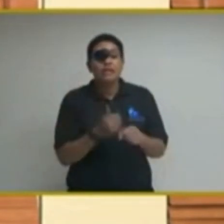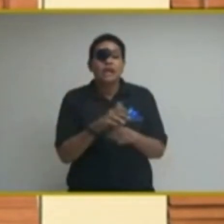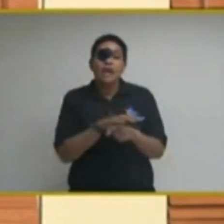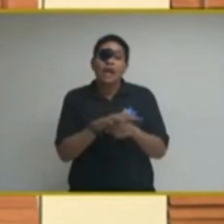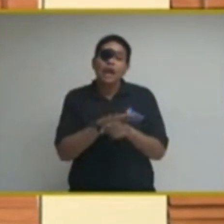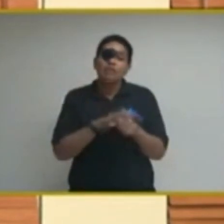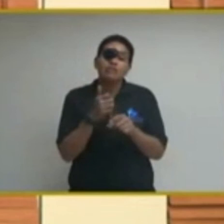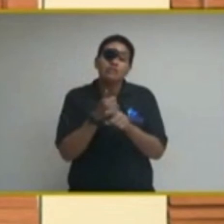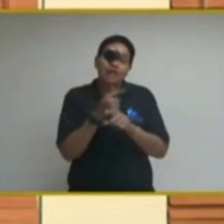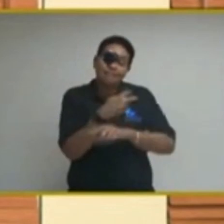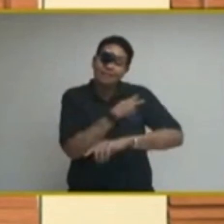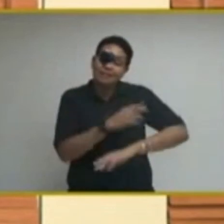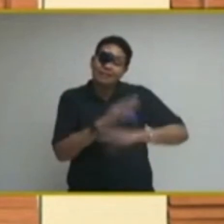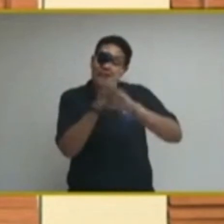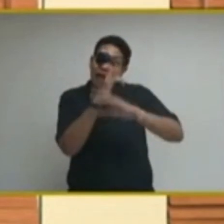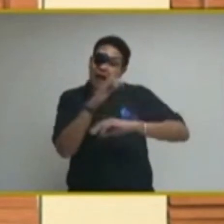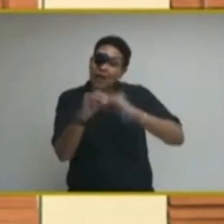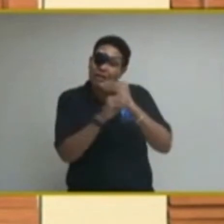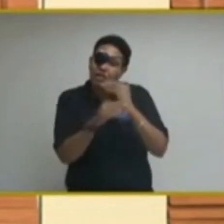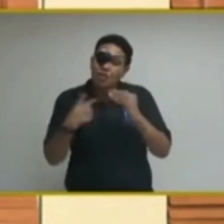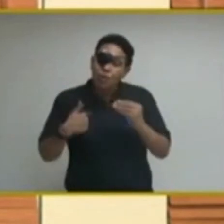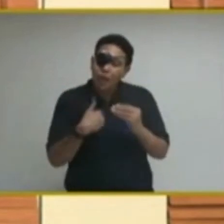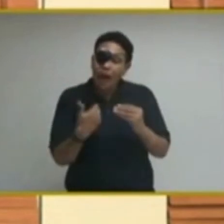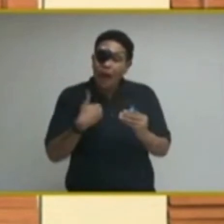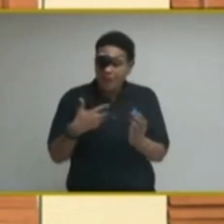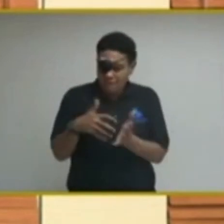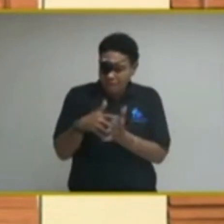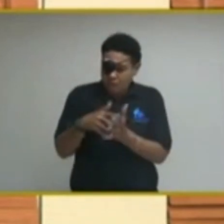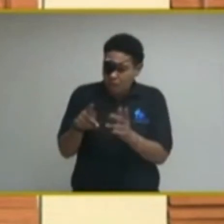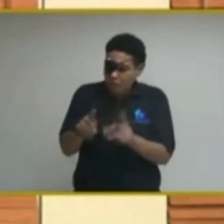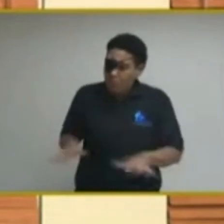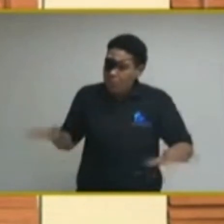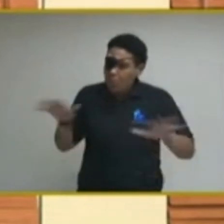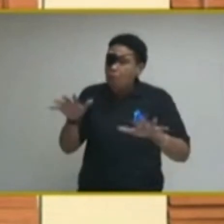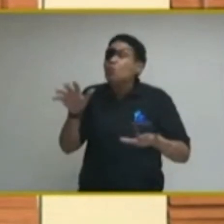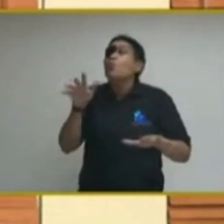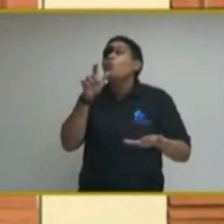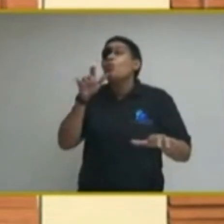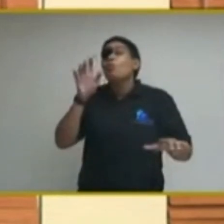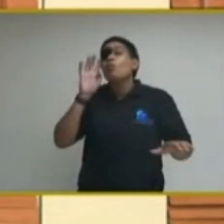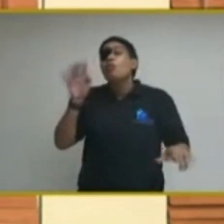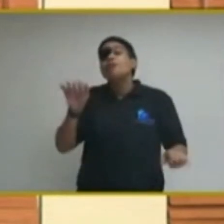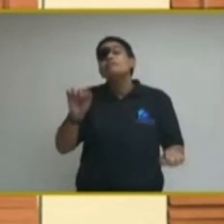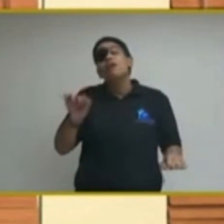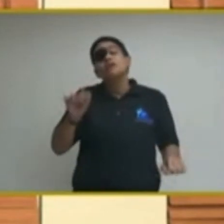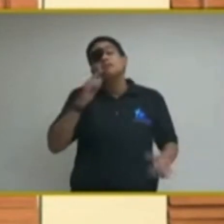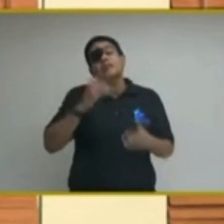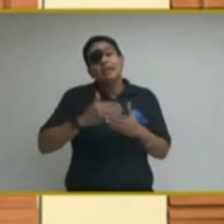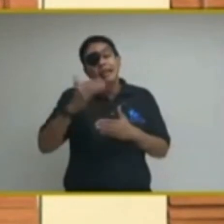of vaccination. And then, of course, we have our vulnerable populations that would be the next tier of persons.